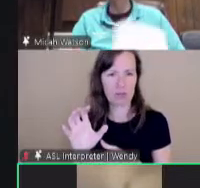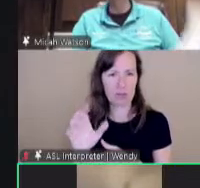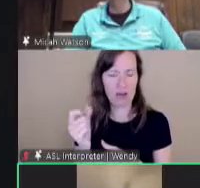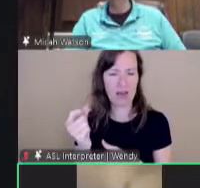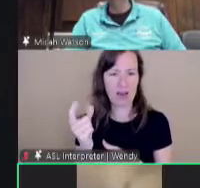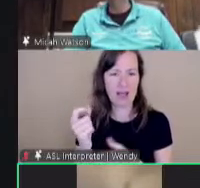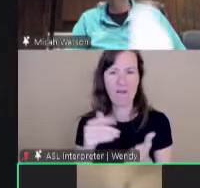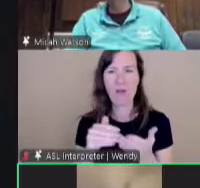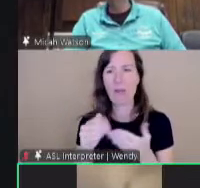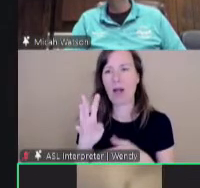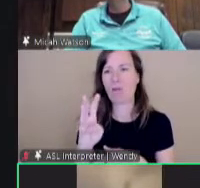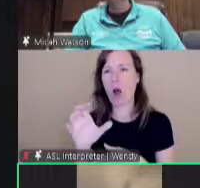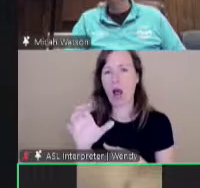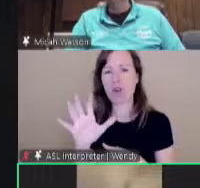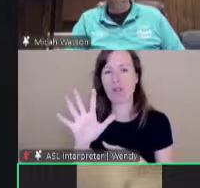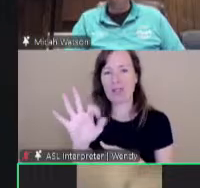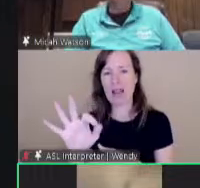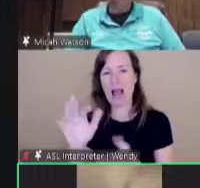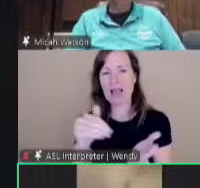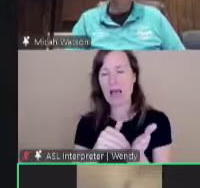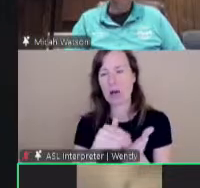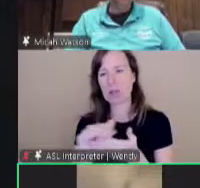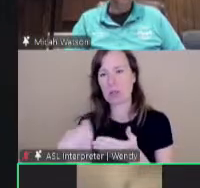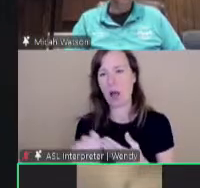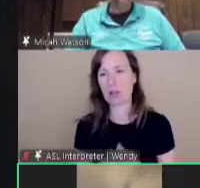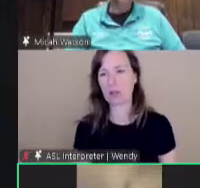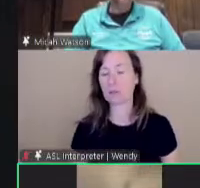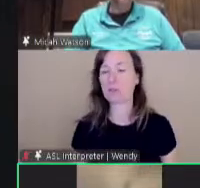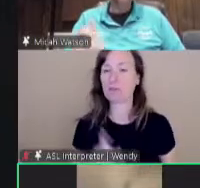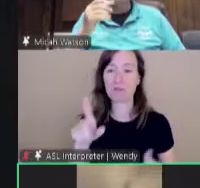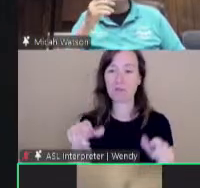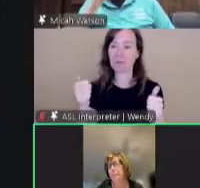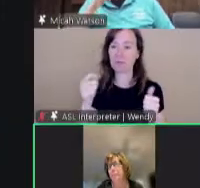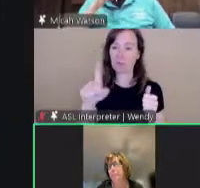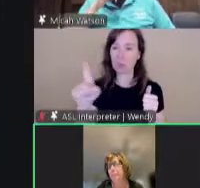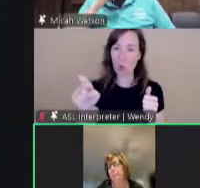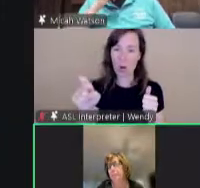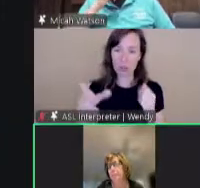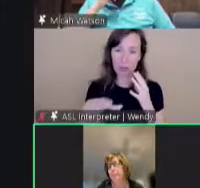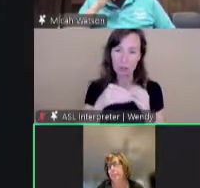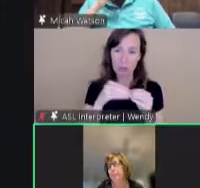Are there any questions or any areas that you'd like me to go into further detail?